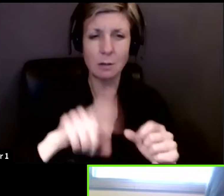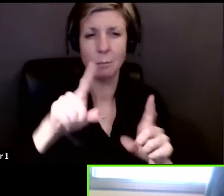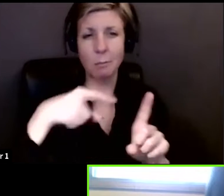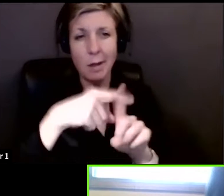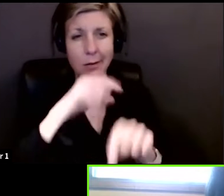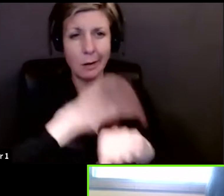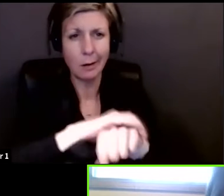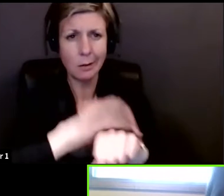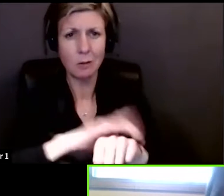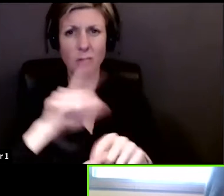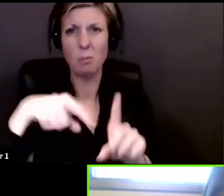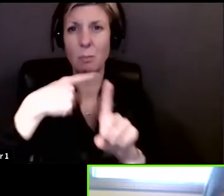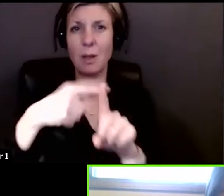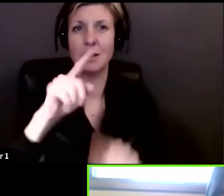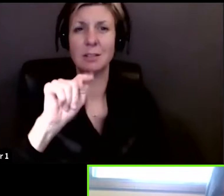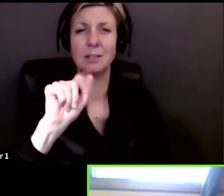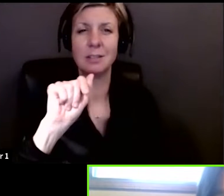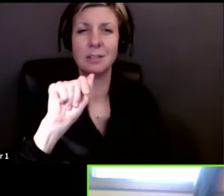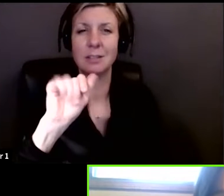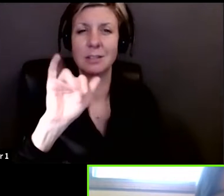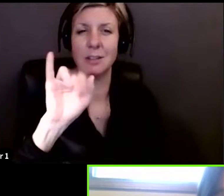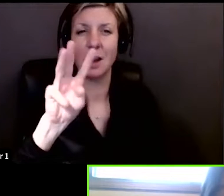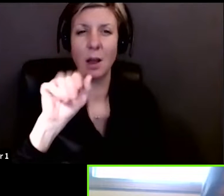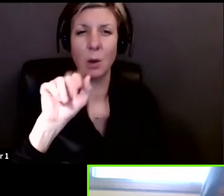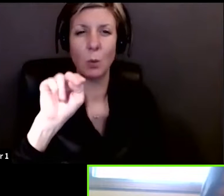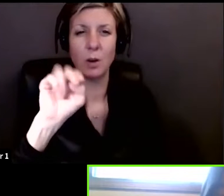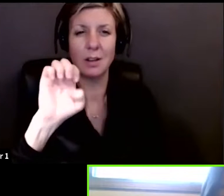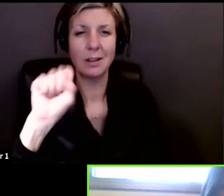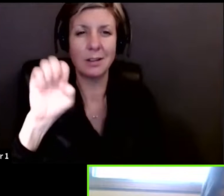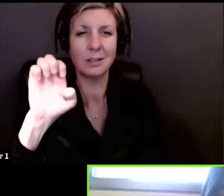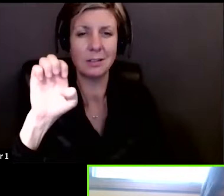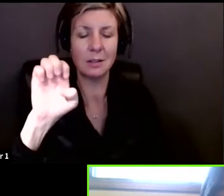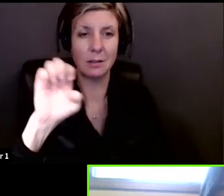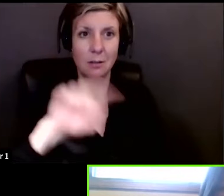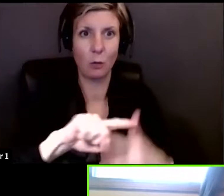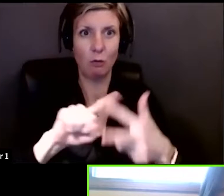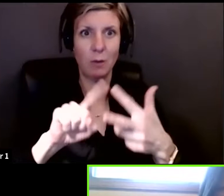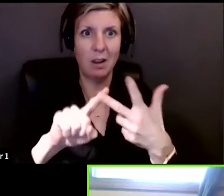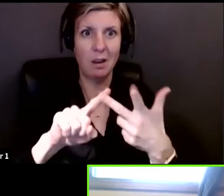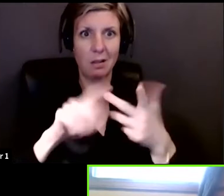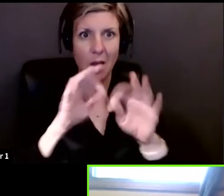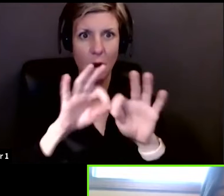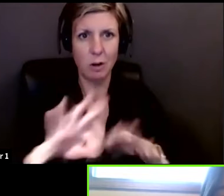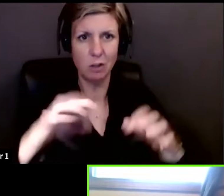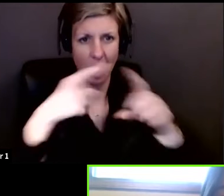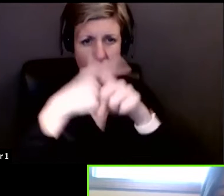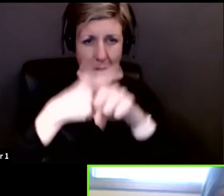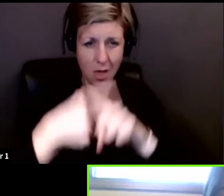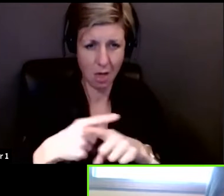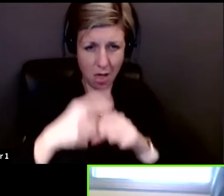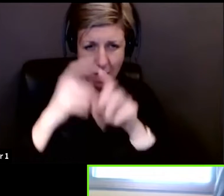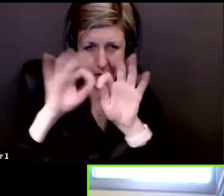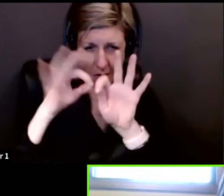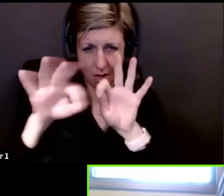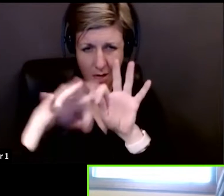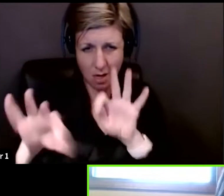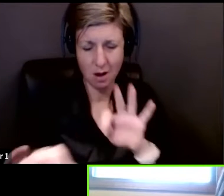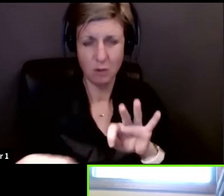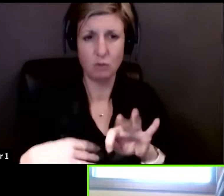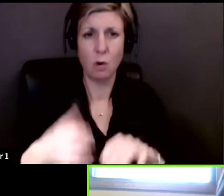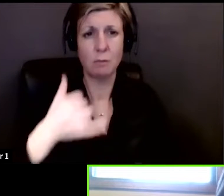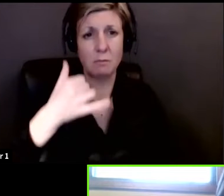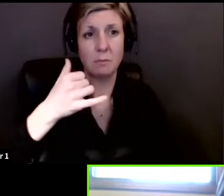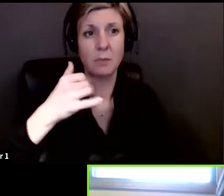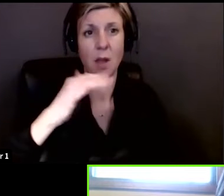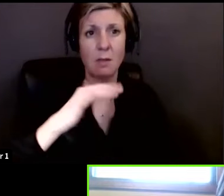family of language of Chinese and Mandarin, which is fun. And on the phone to my loved ones, the doctor